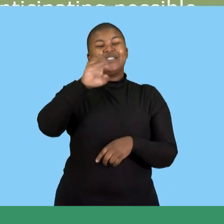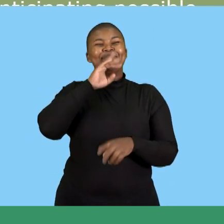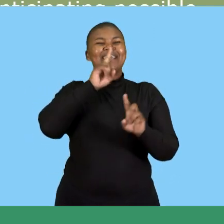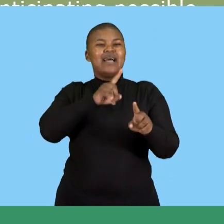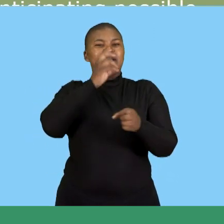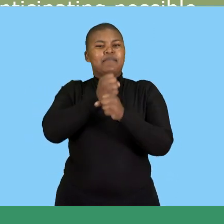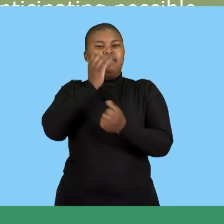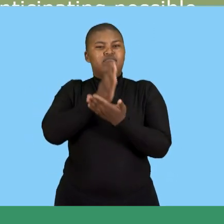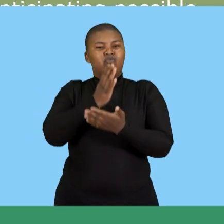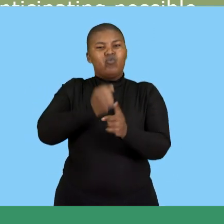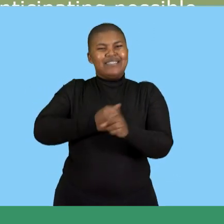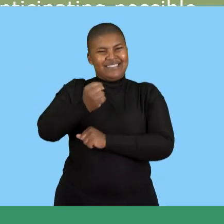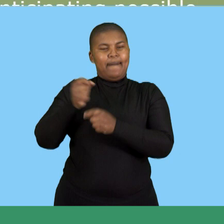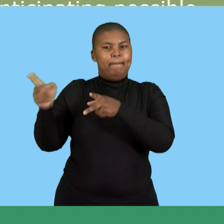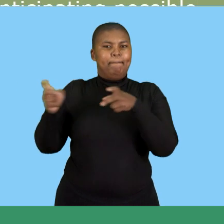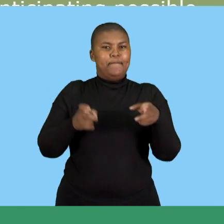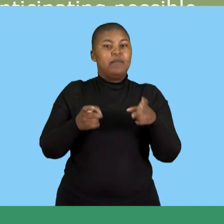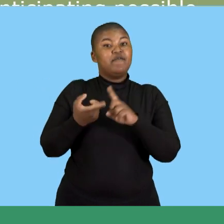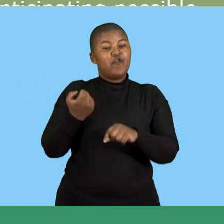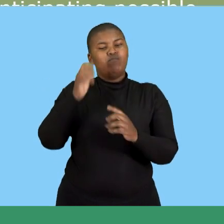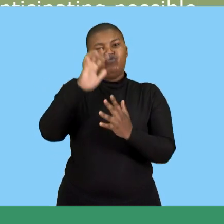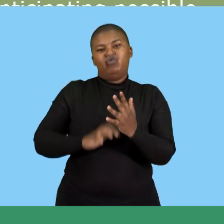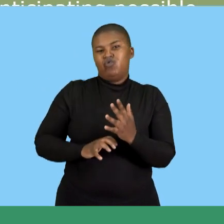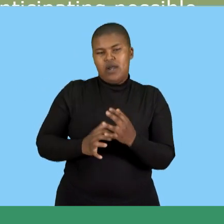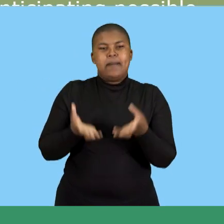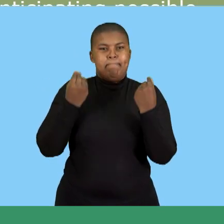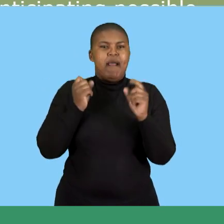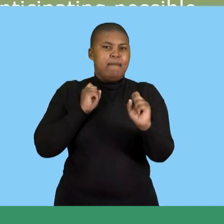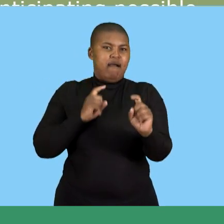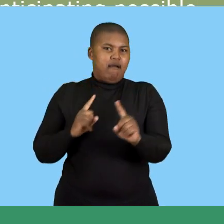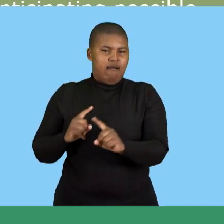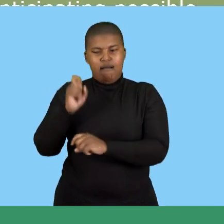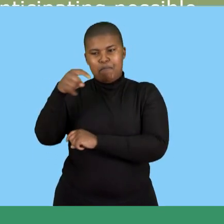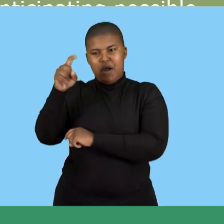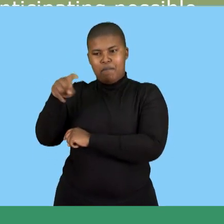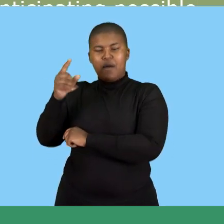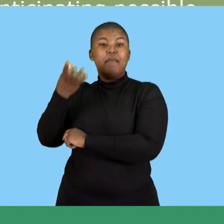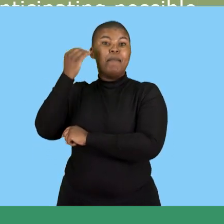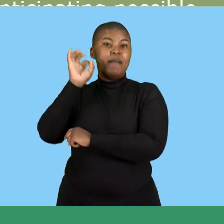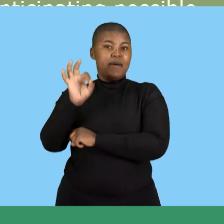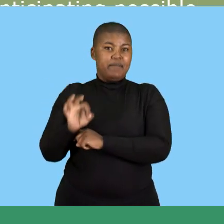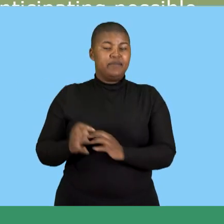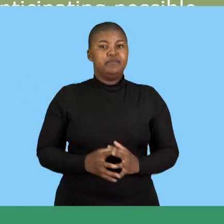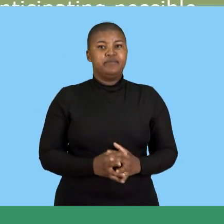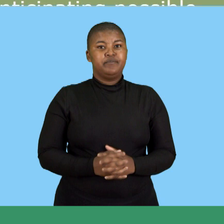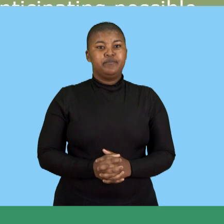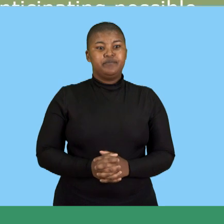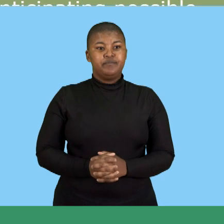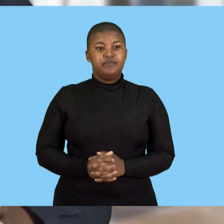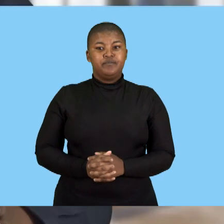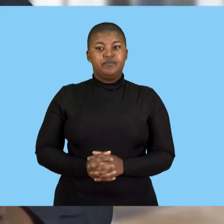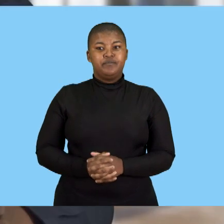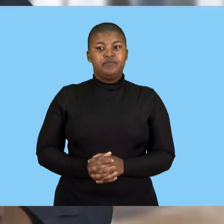a response as it is from the scenario so that you get allocated your marks as they